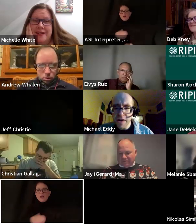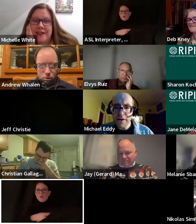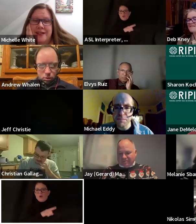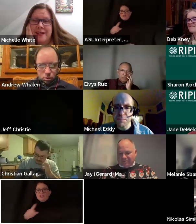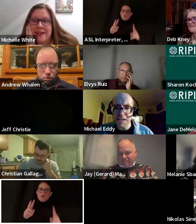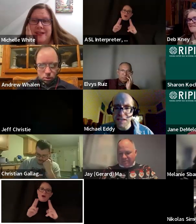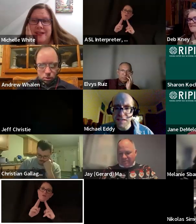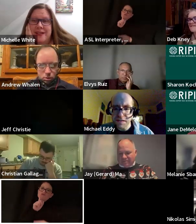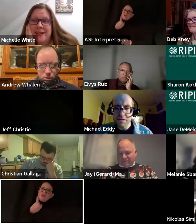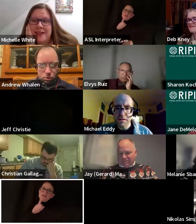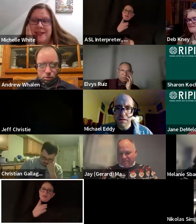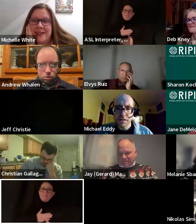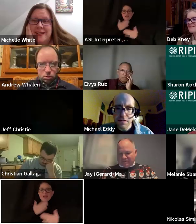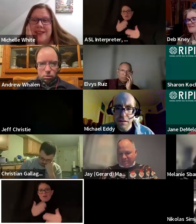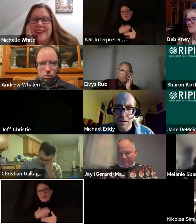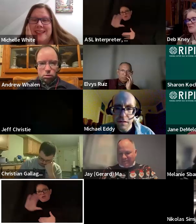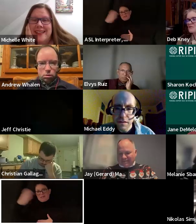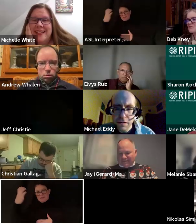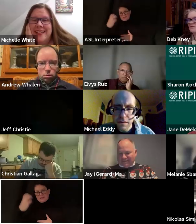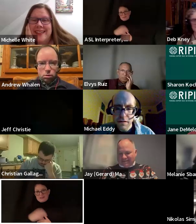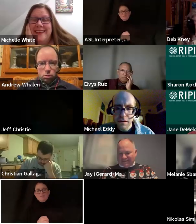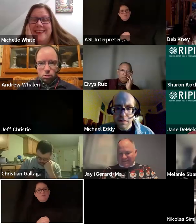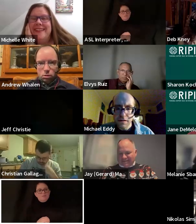a very Merry Christmas.